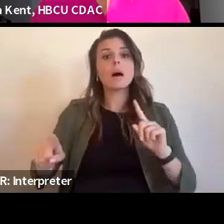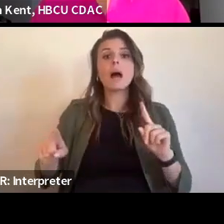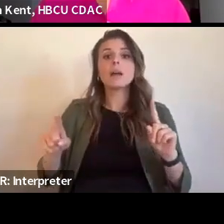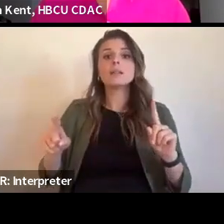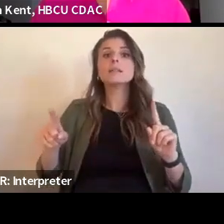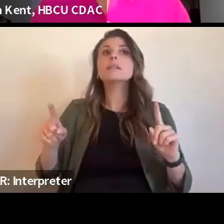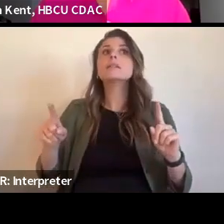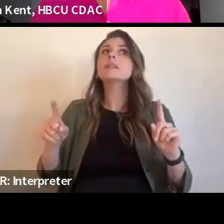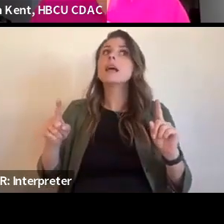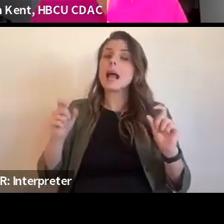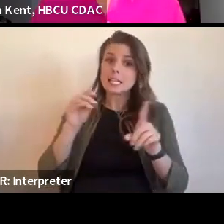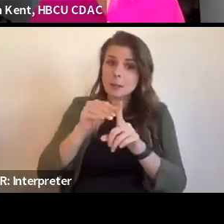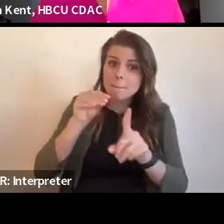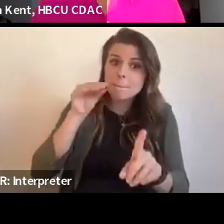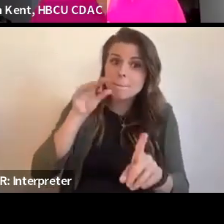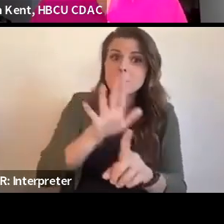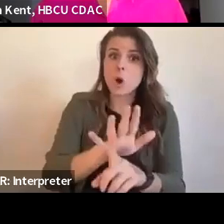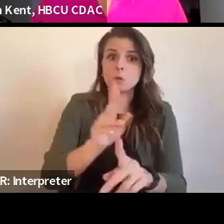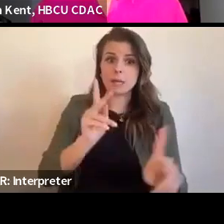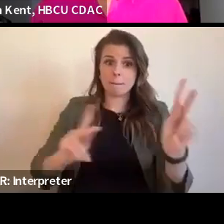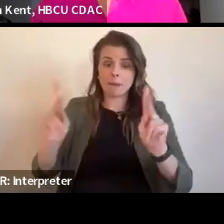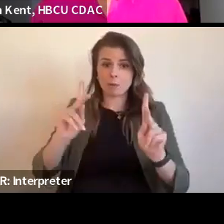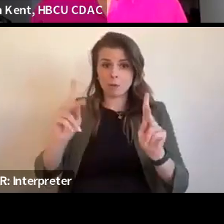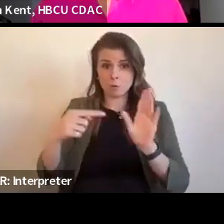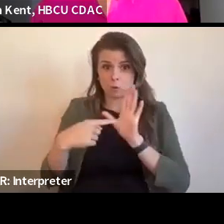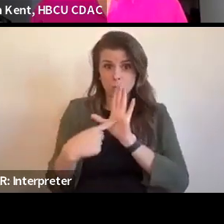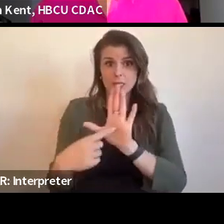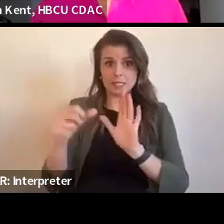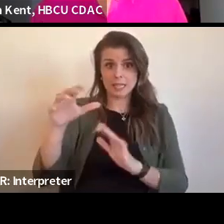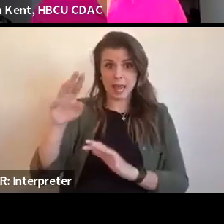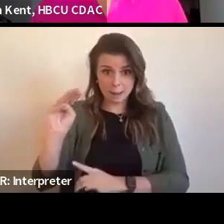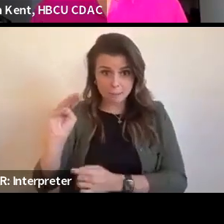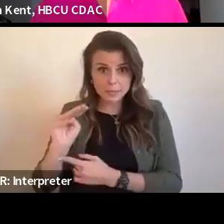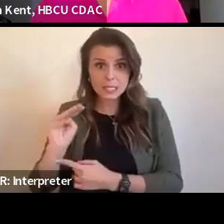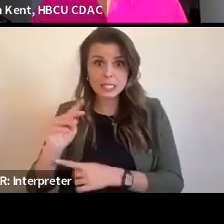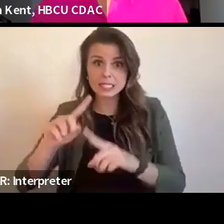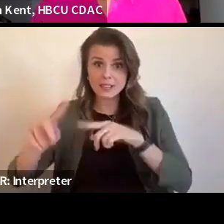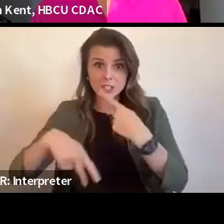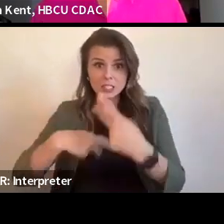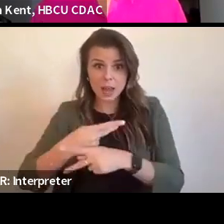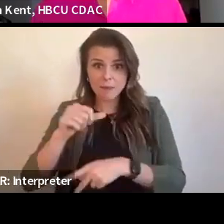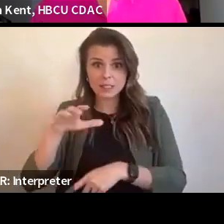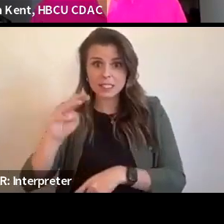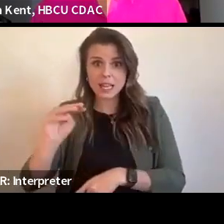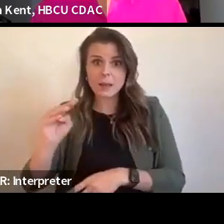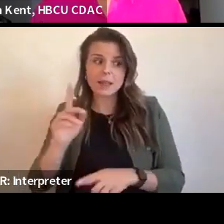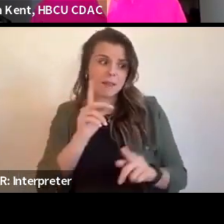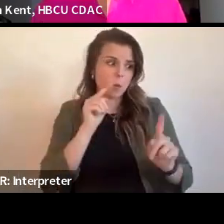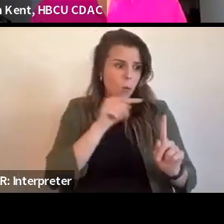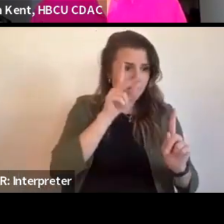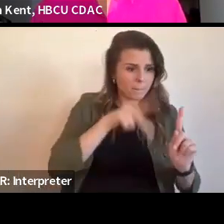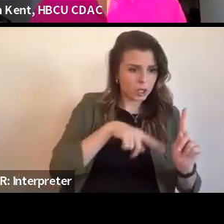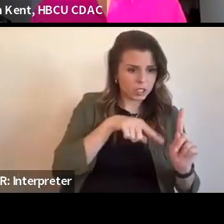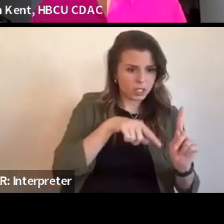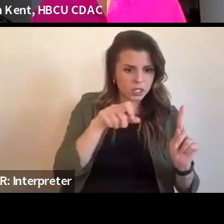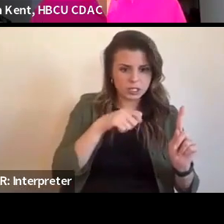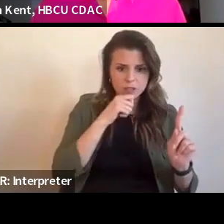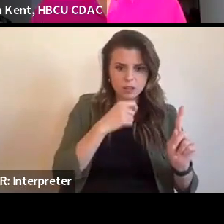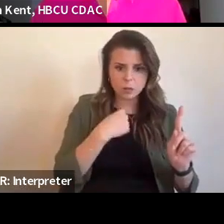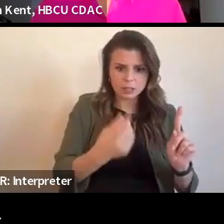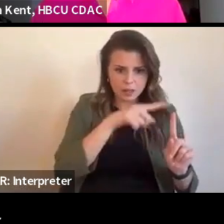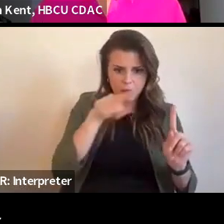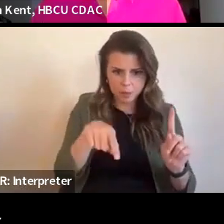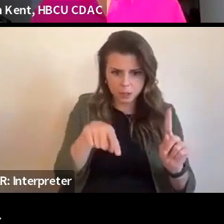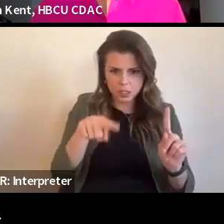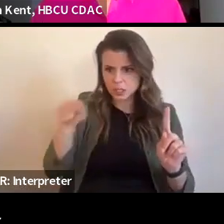scams is the best way to prevent it. And then, they tell their neighbor and they tell their neighbor. So word of mouth is a really powerful tool, and you can be